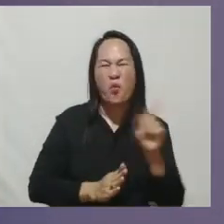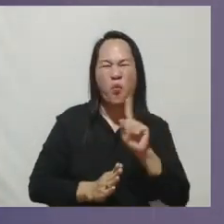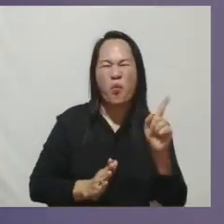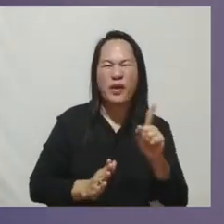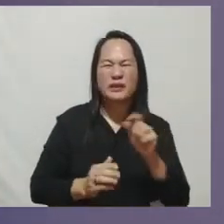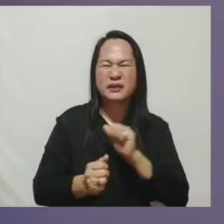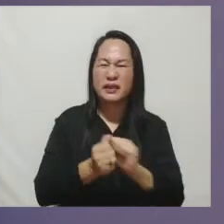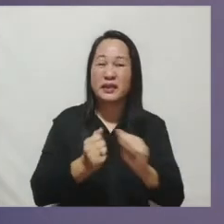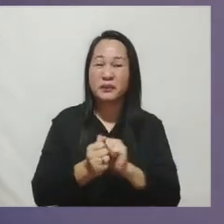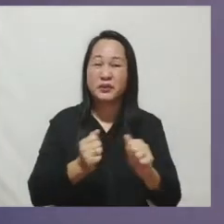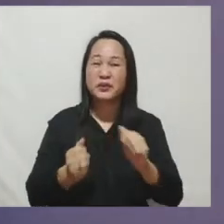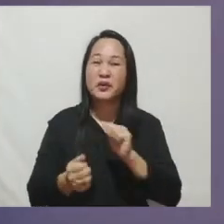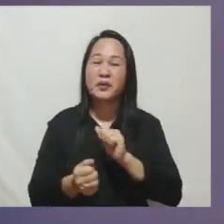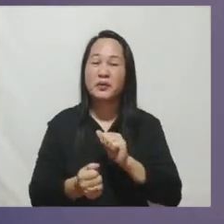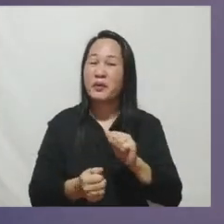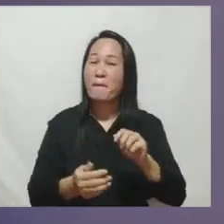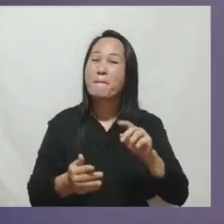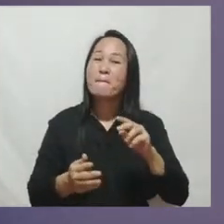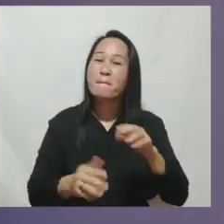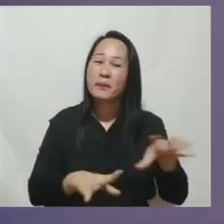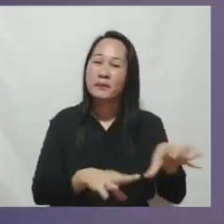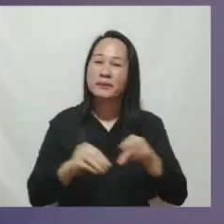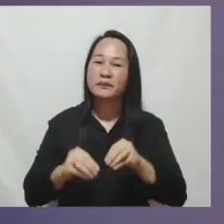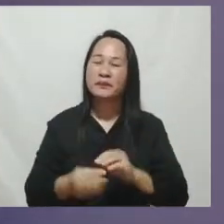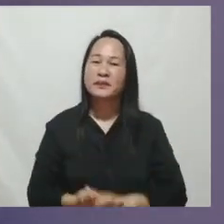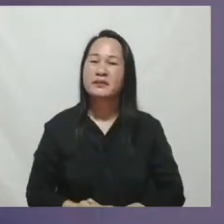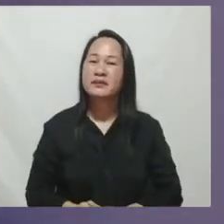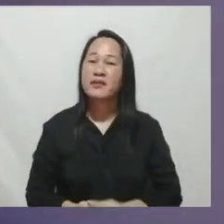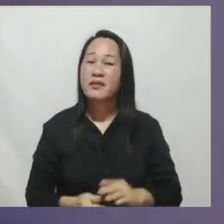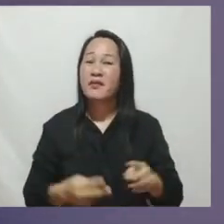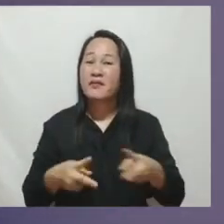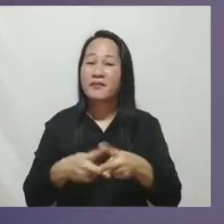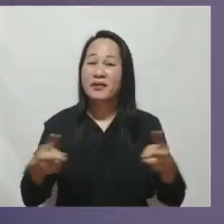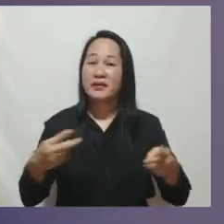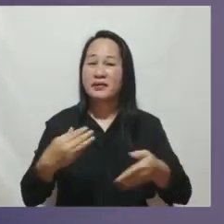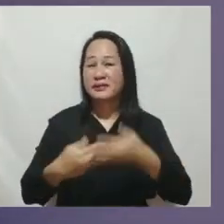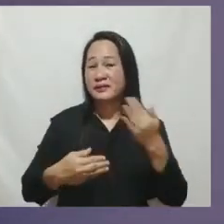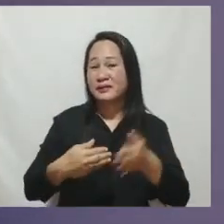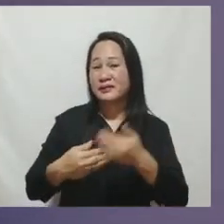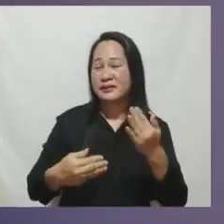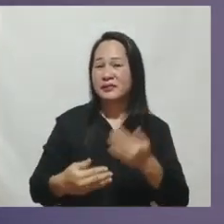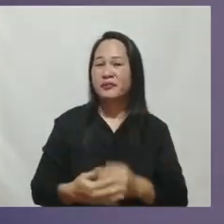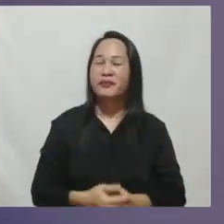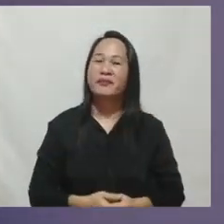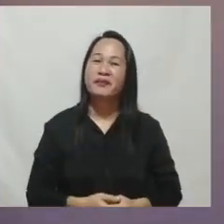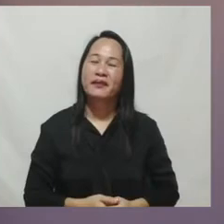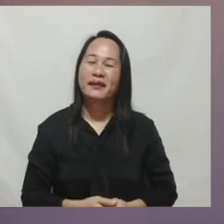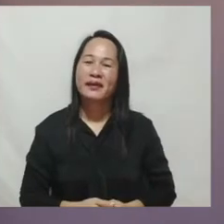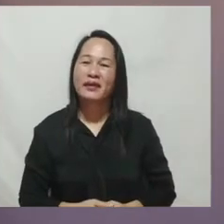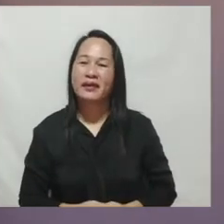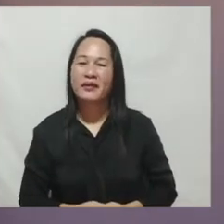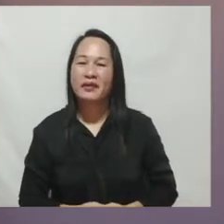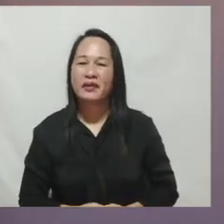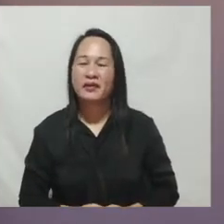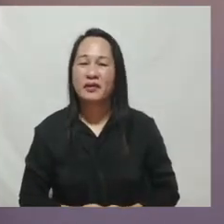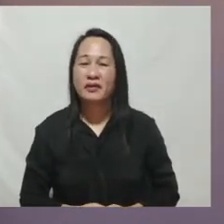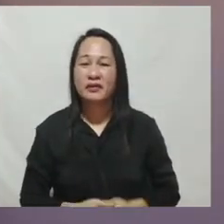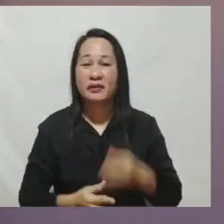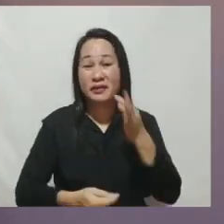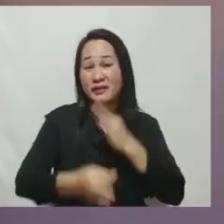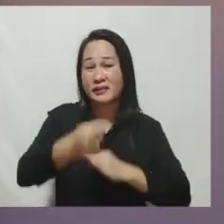very simple, the adopted girl responded. Instead of growing in the womb of your mother, you grow.